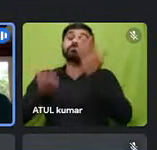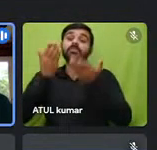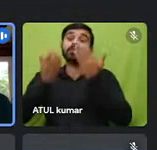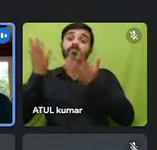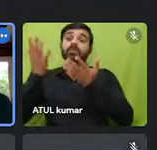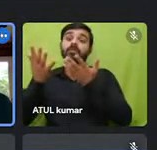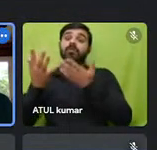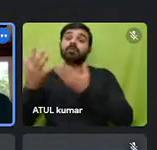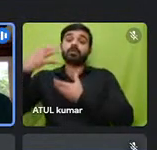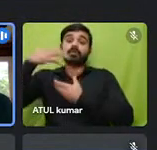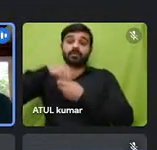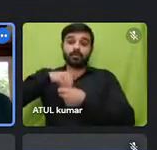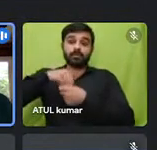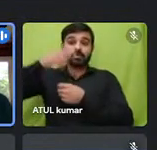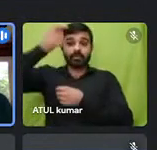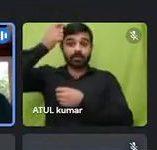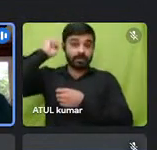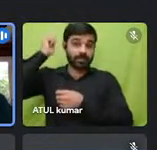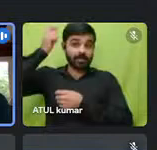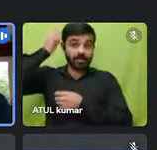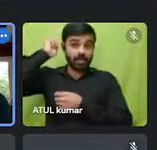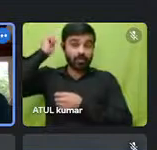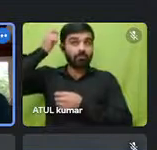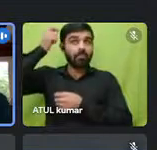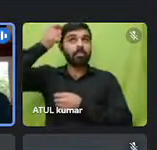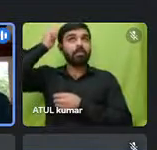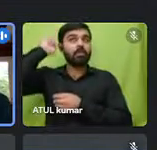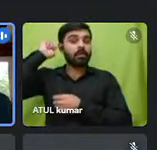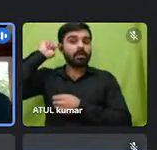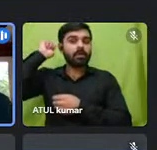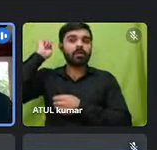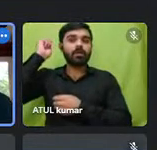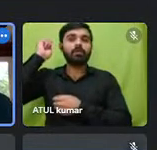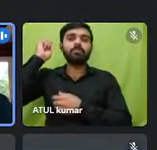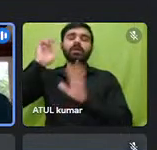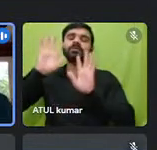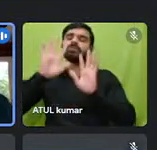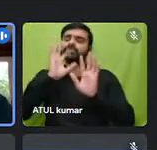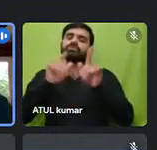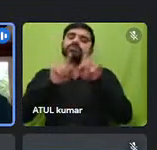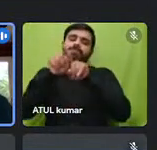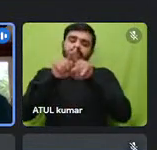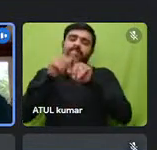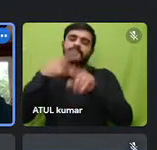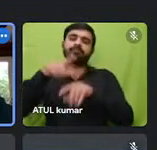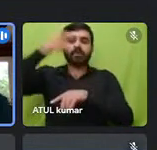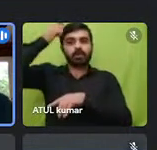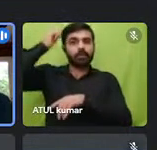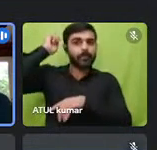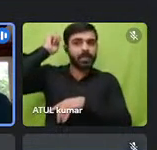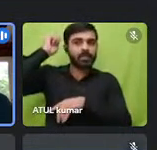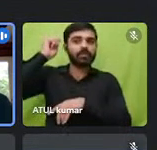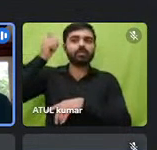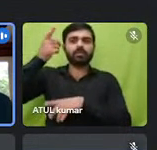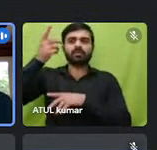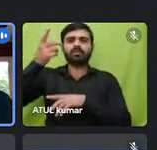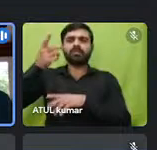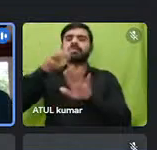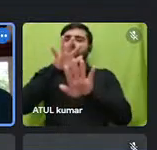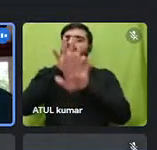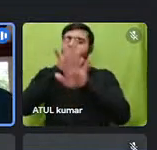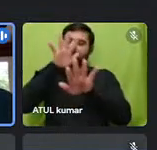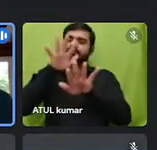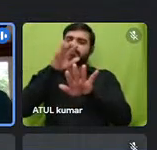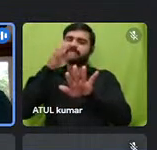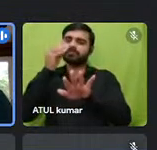a comb and comb their hair, right? Not really, but pretend to comb their hair. That's already abstracted